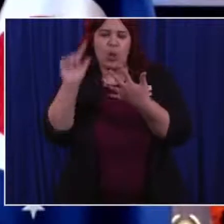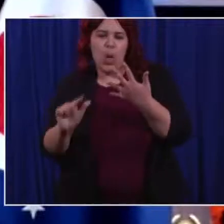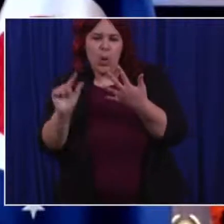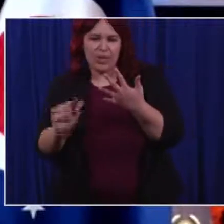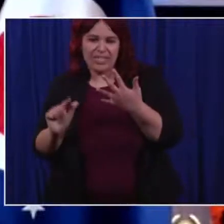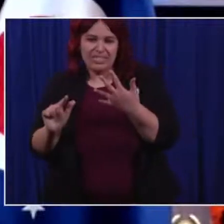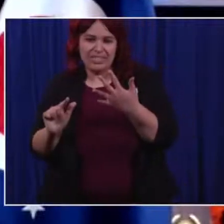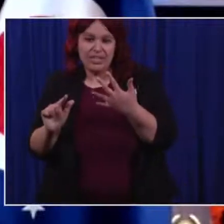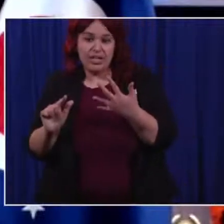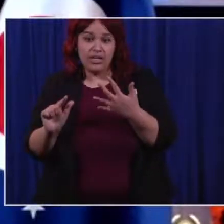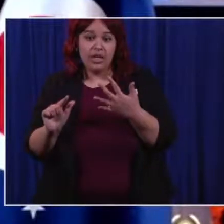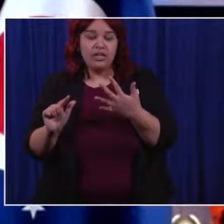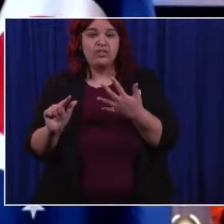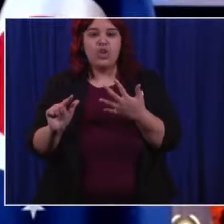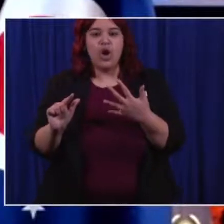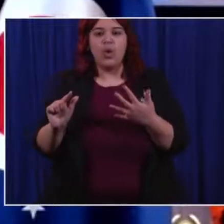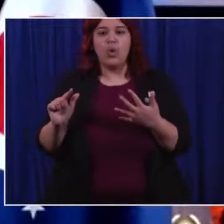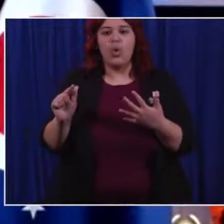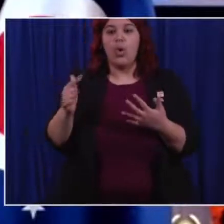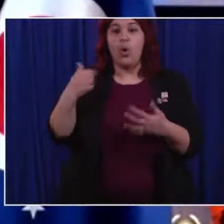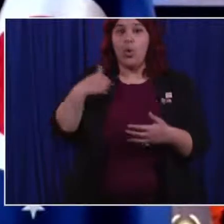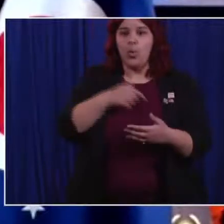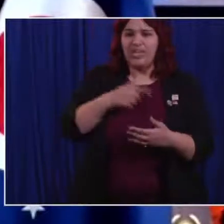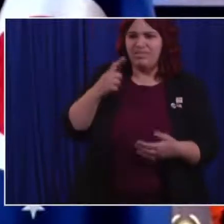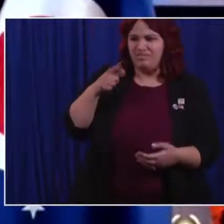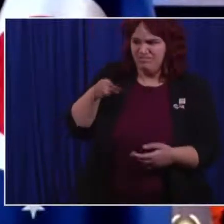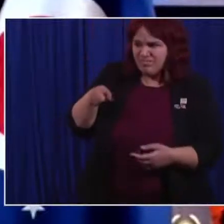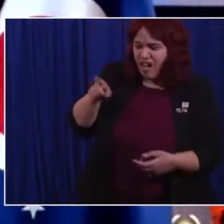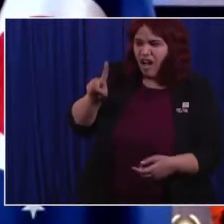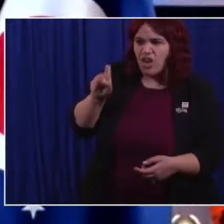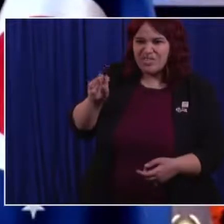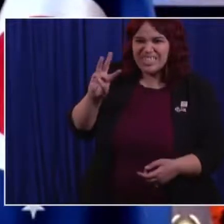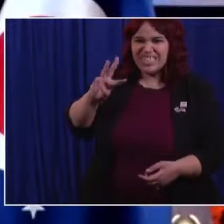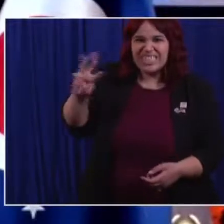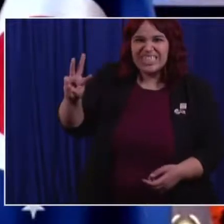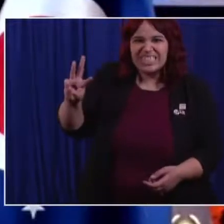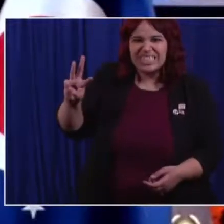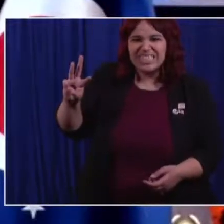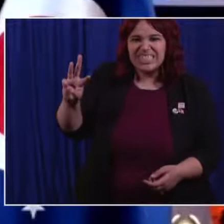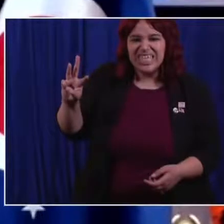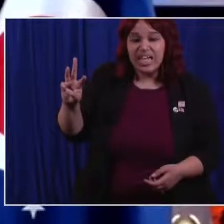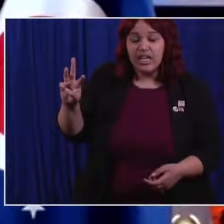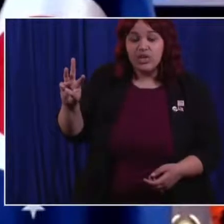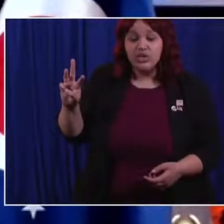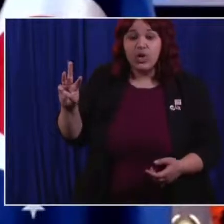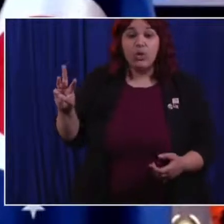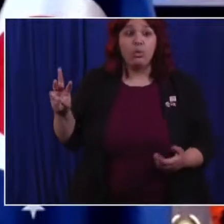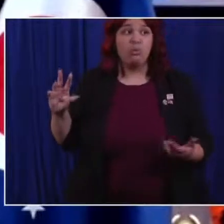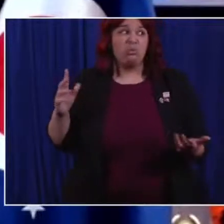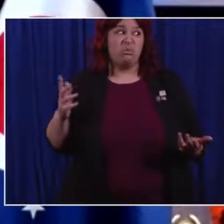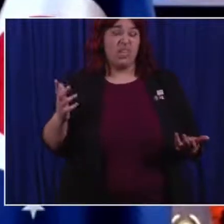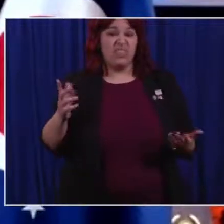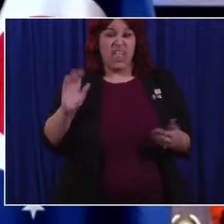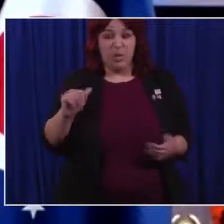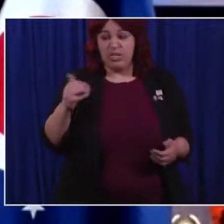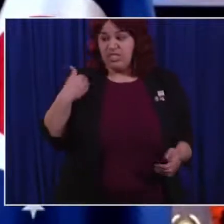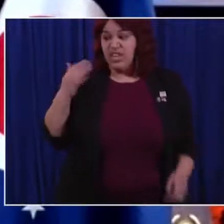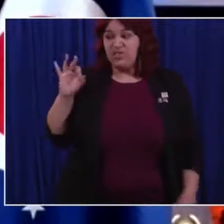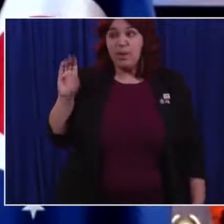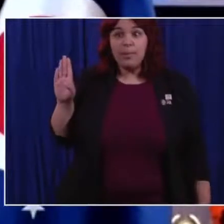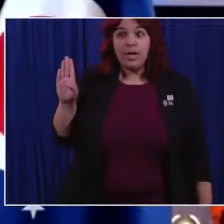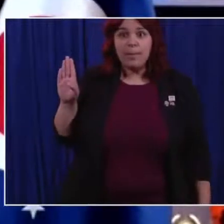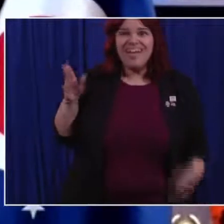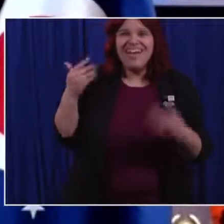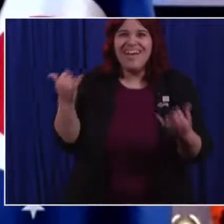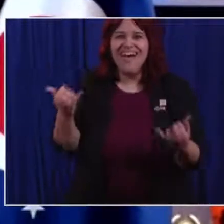if we can just continue those trends, because look, that's the month of February. In the month of March, we have more